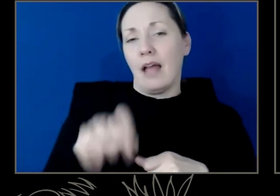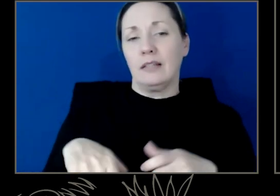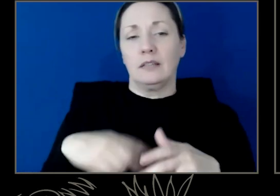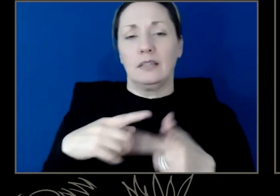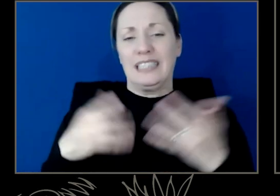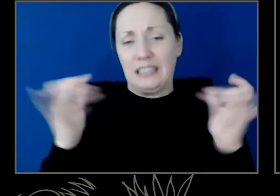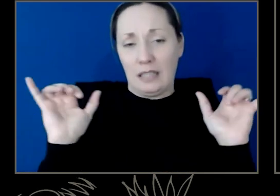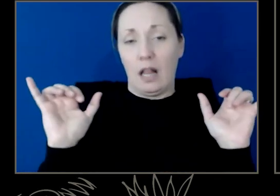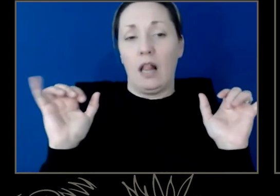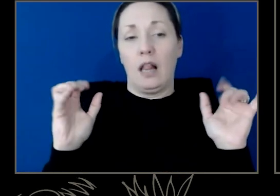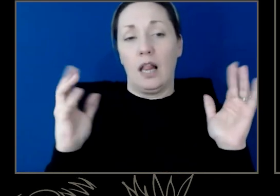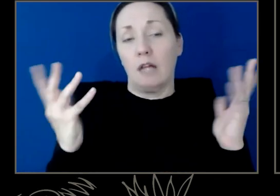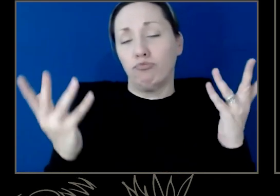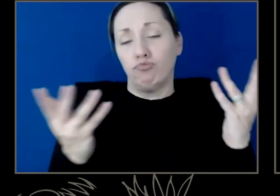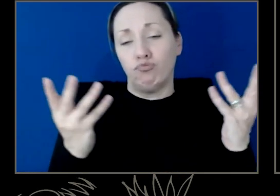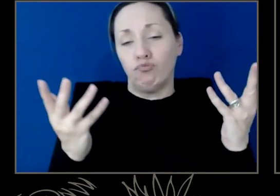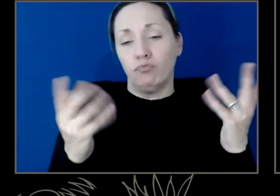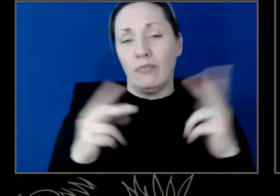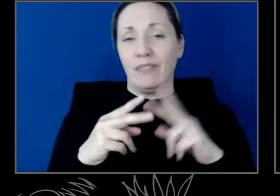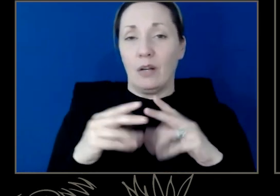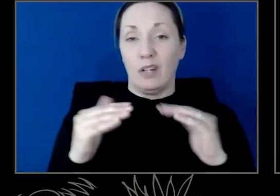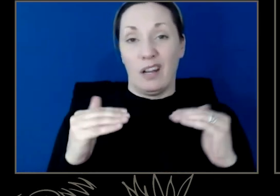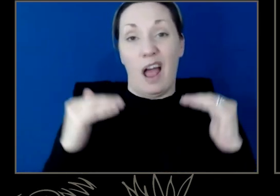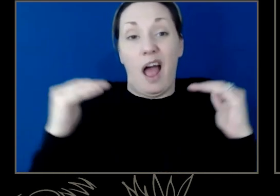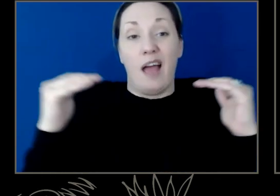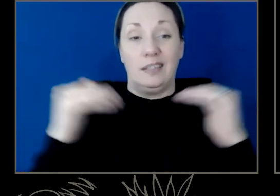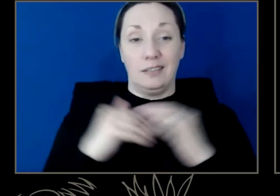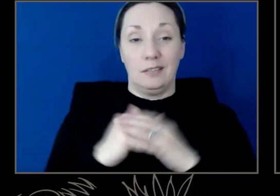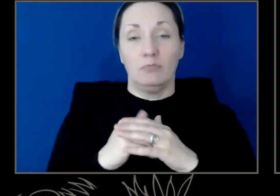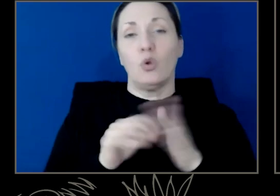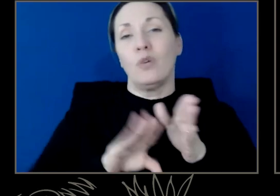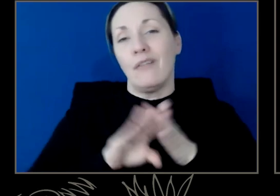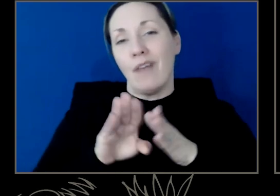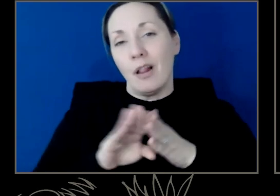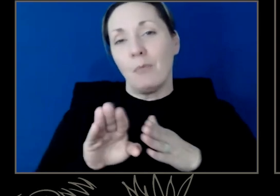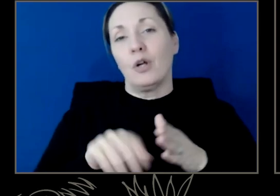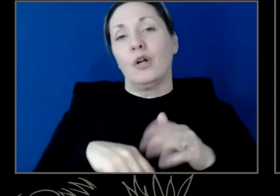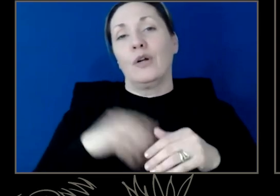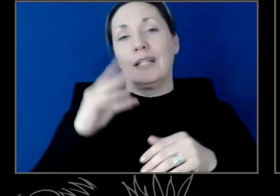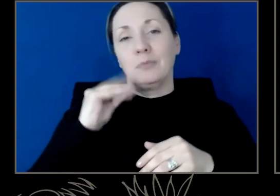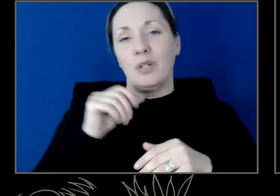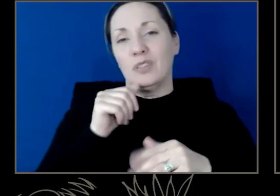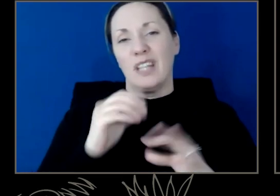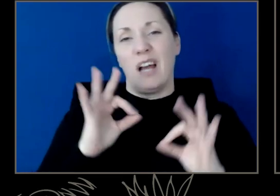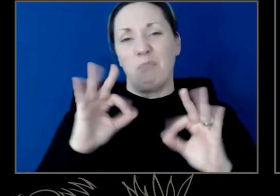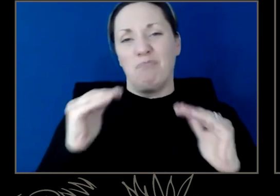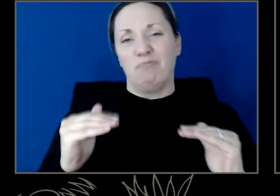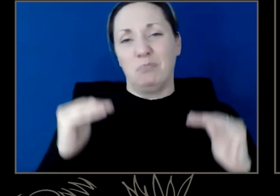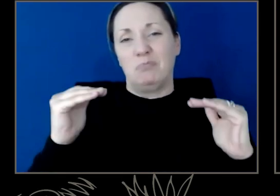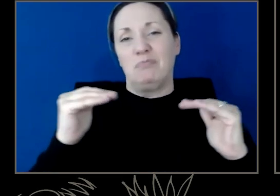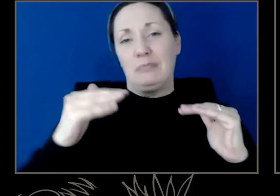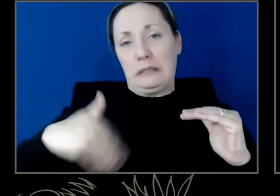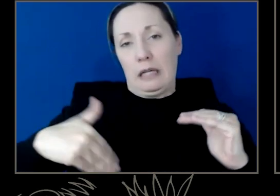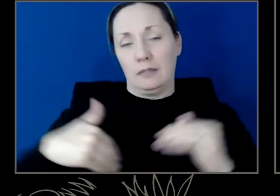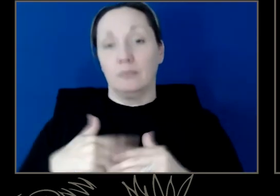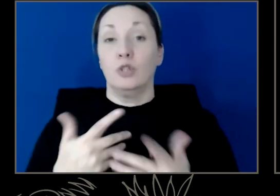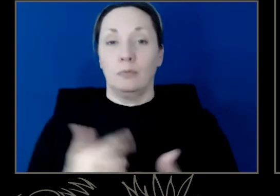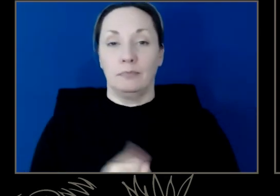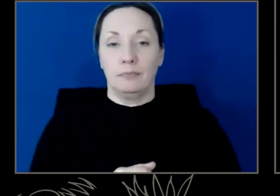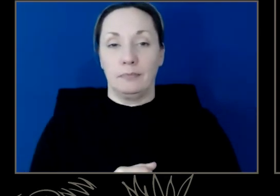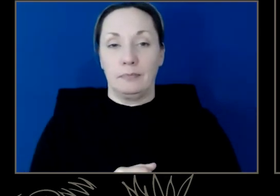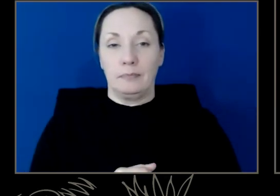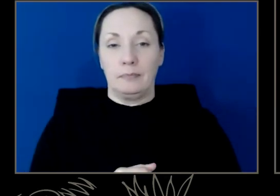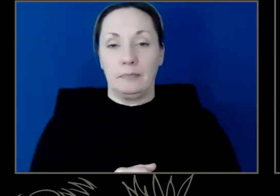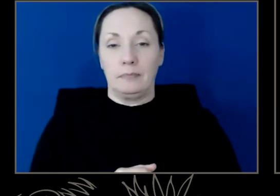still very high. So the developer experience is not up to par yet. So what is